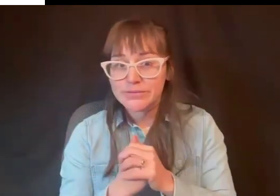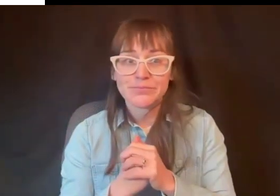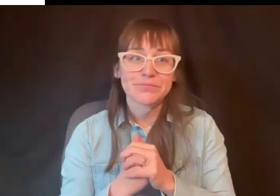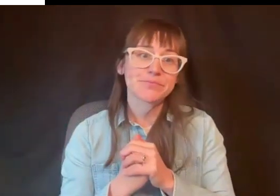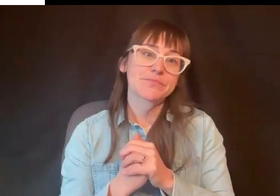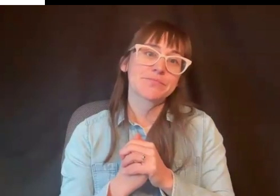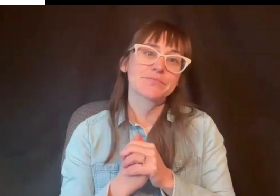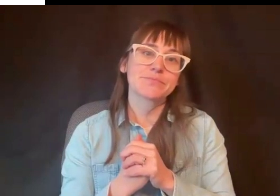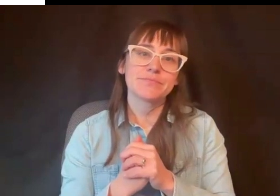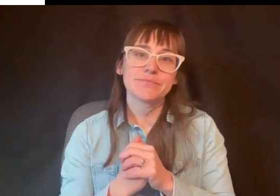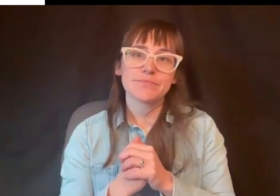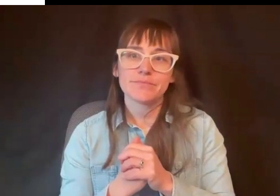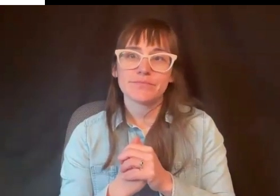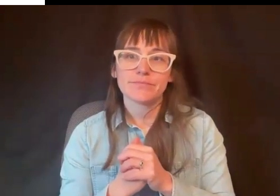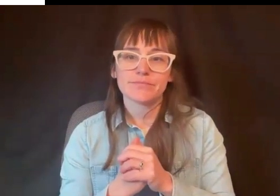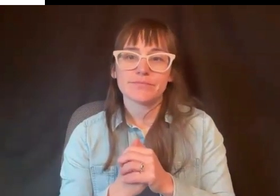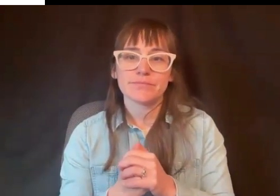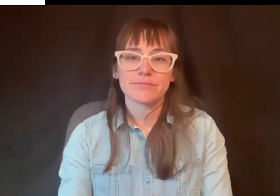Next slide, please.